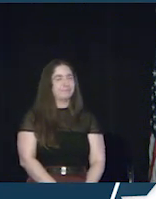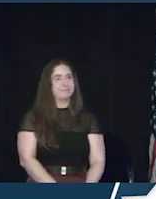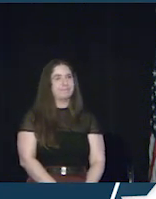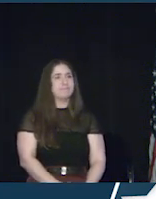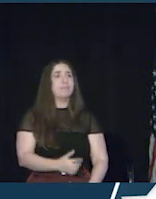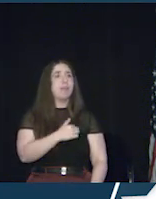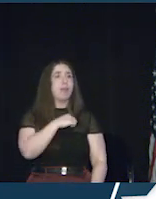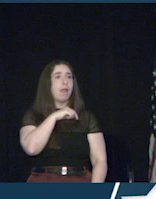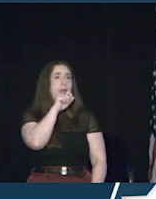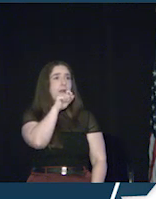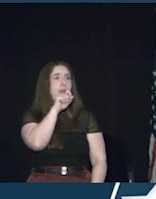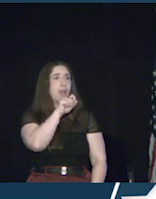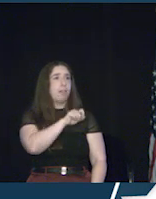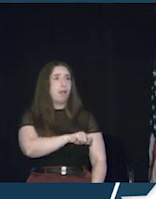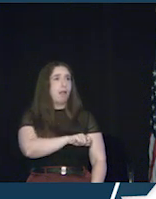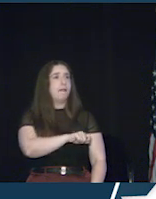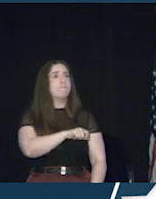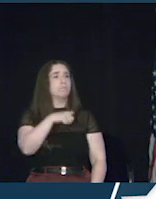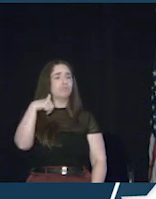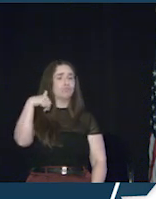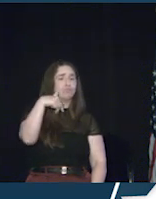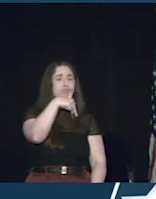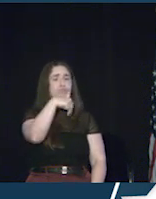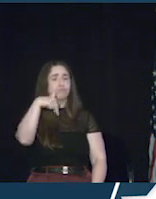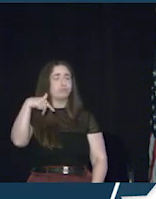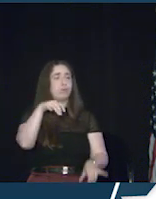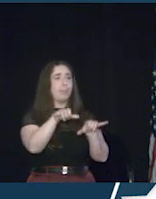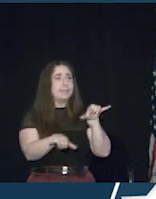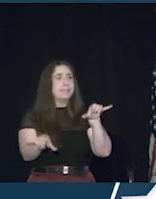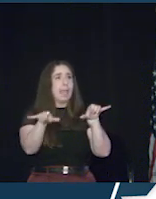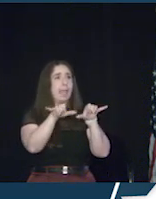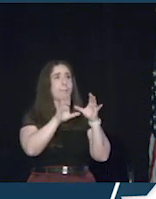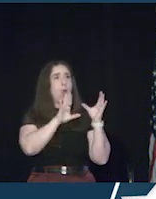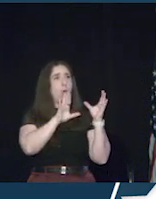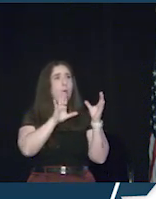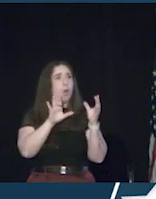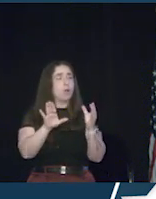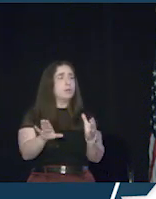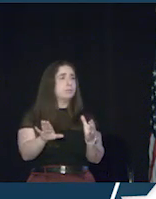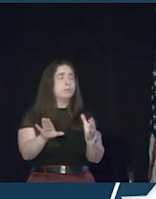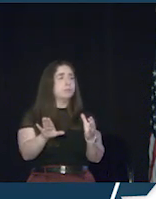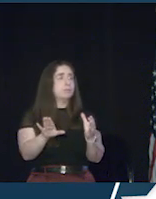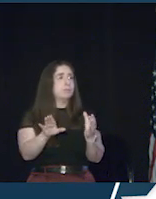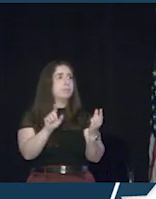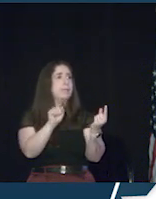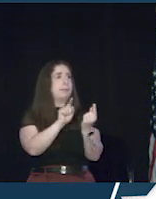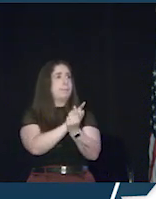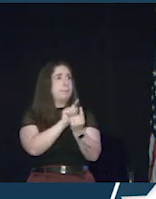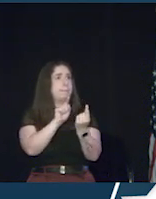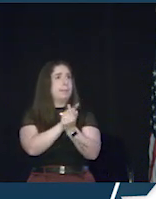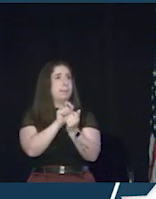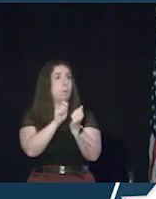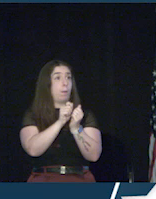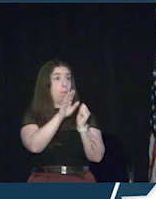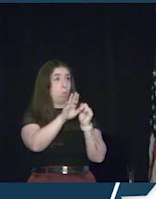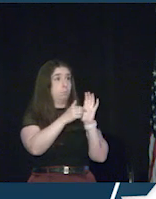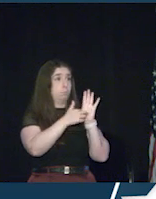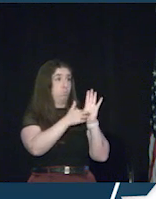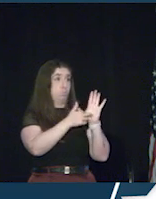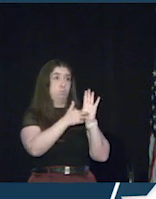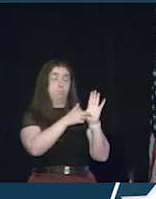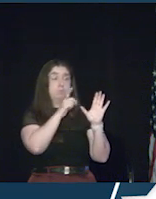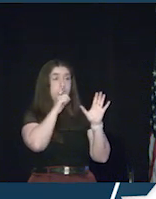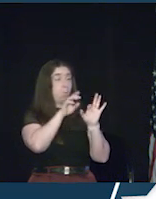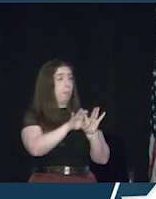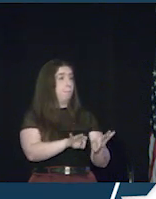I love walking the same halls as them as well. And as far as meeting with your representative, yes, it is